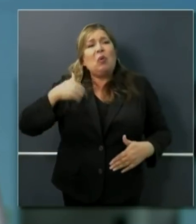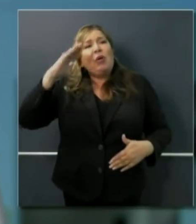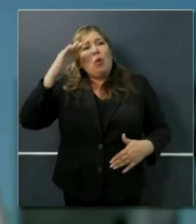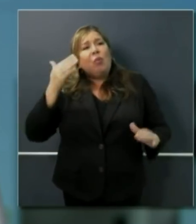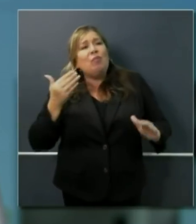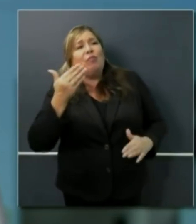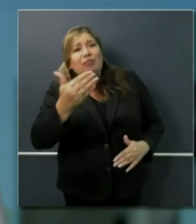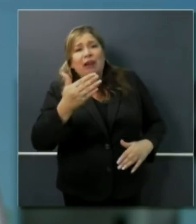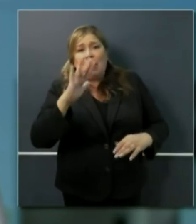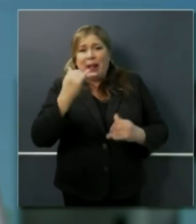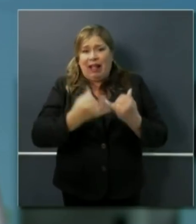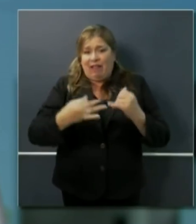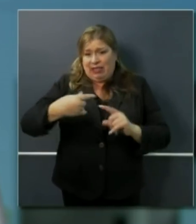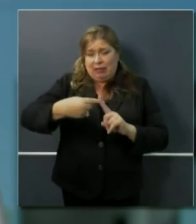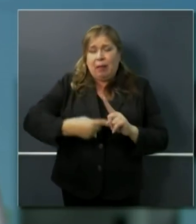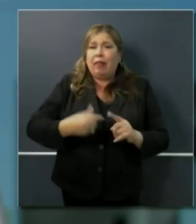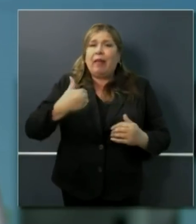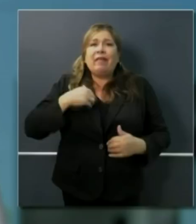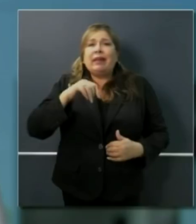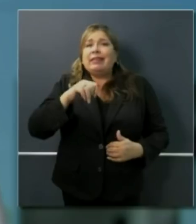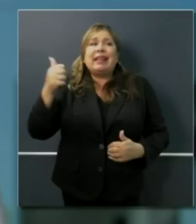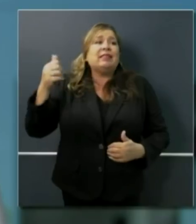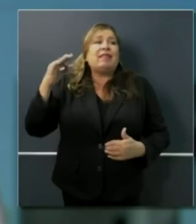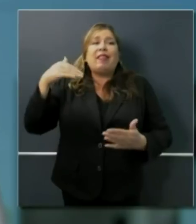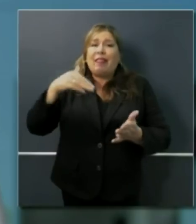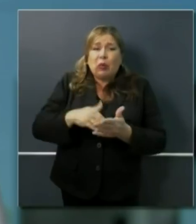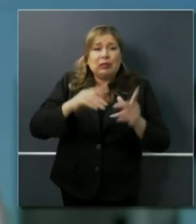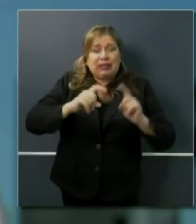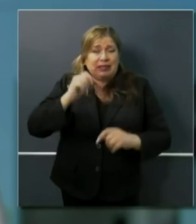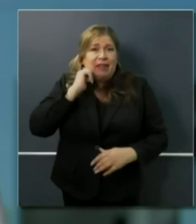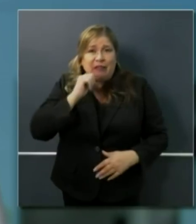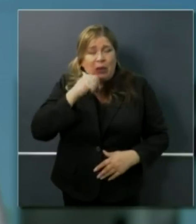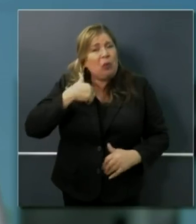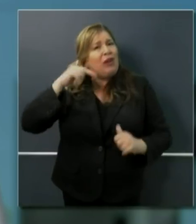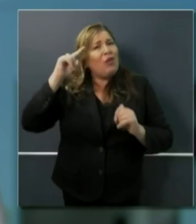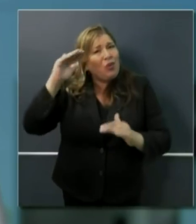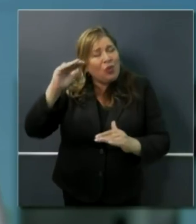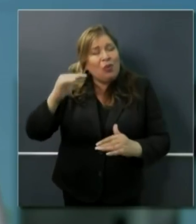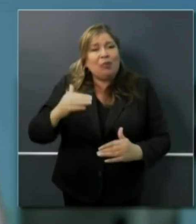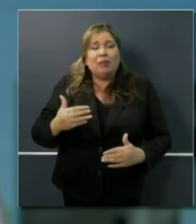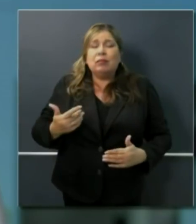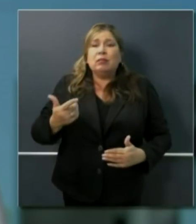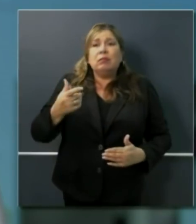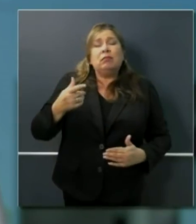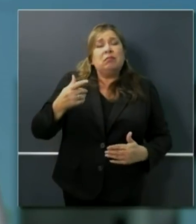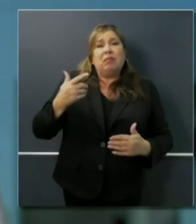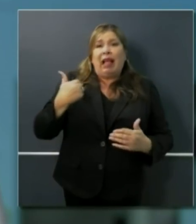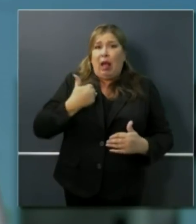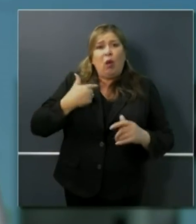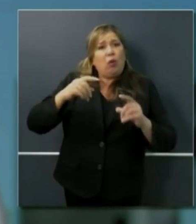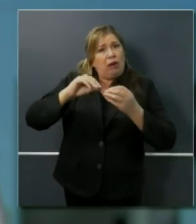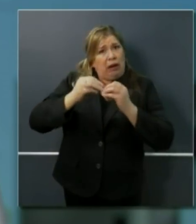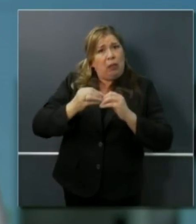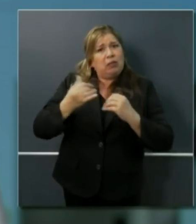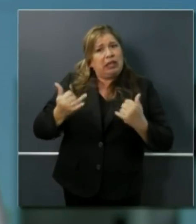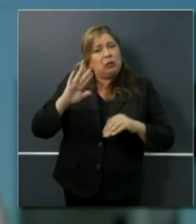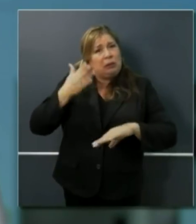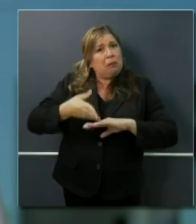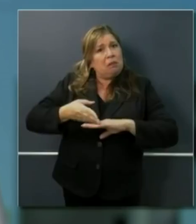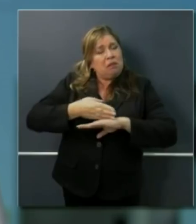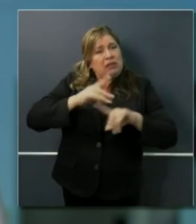Our numbers are encouraging to show that through the typical PCR tests, even before we